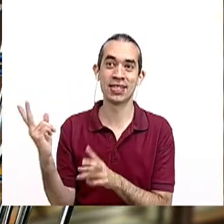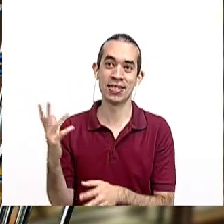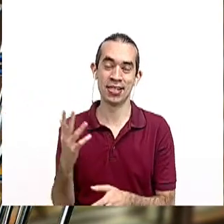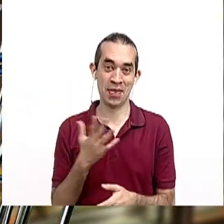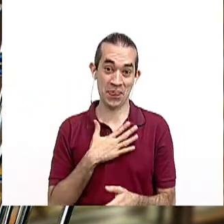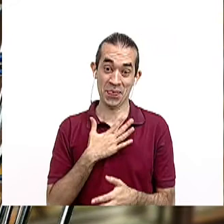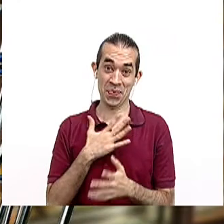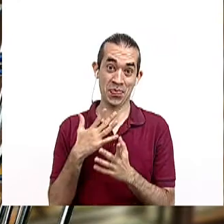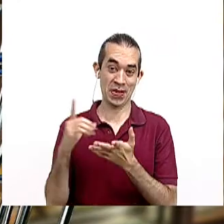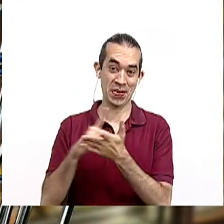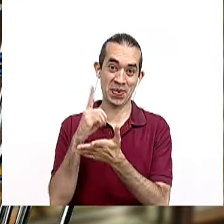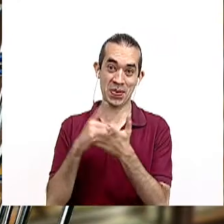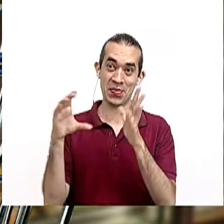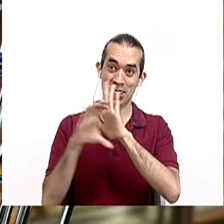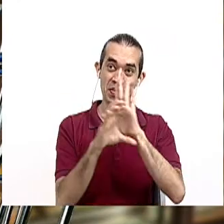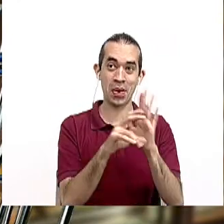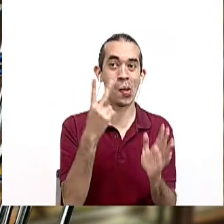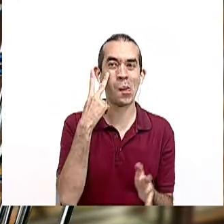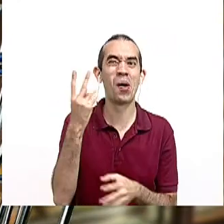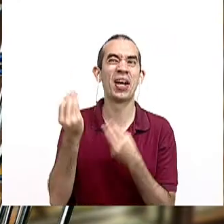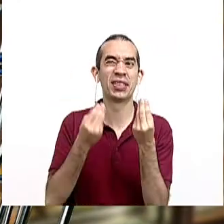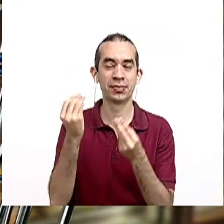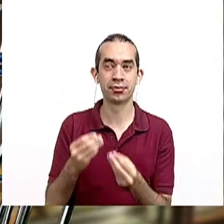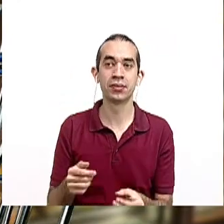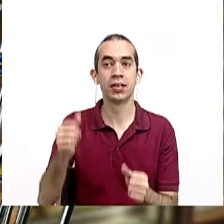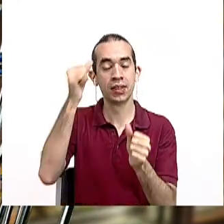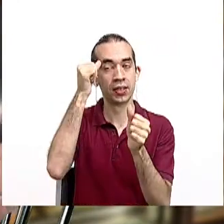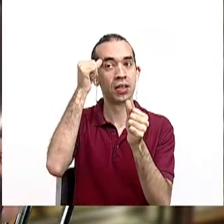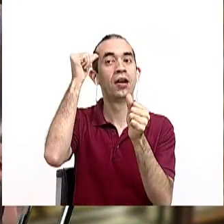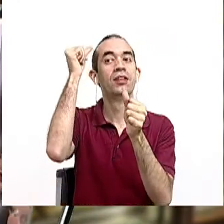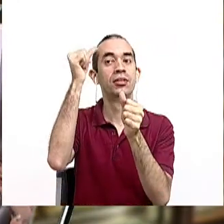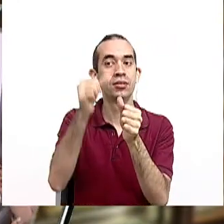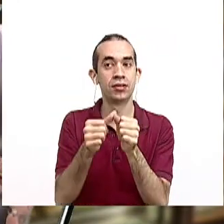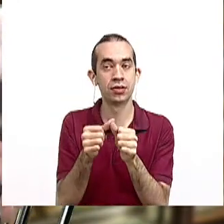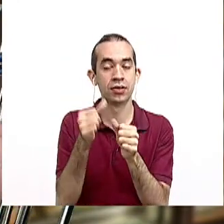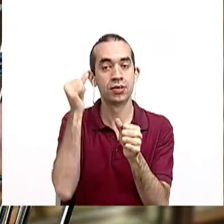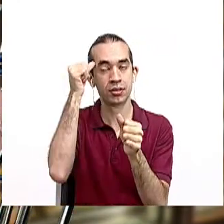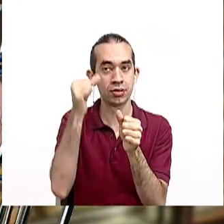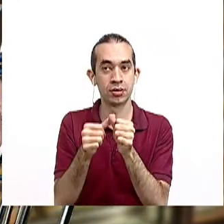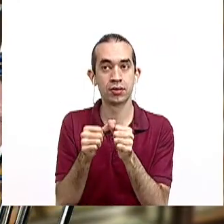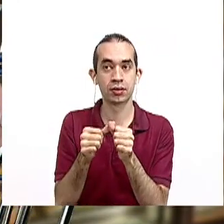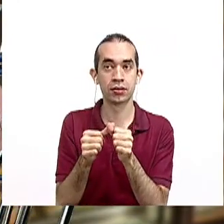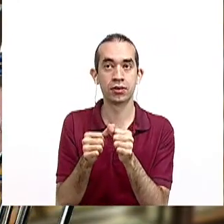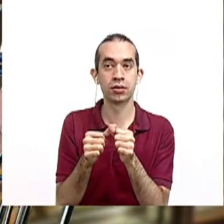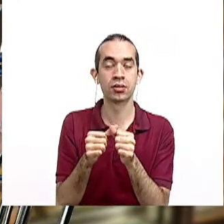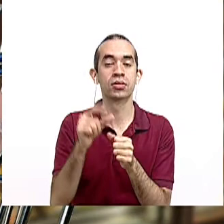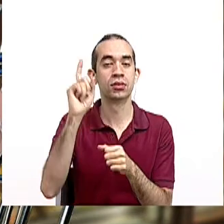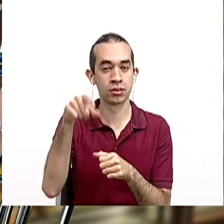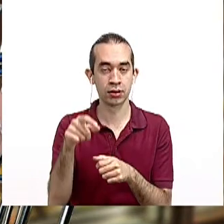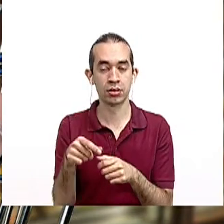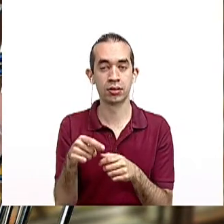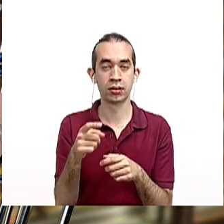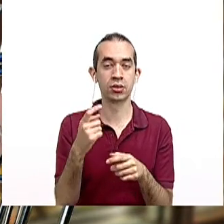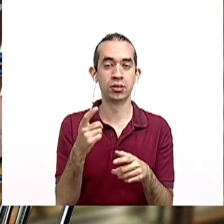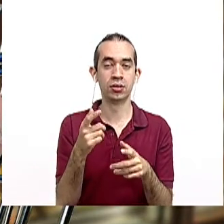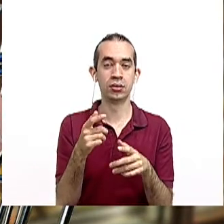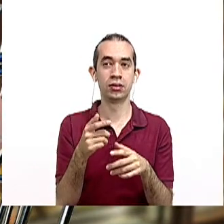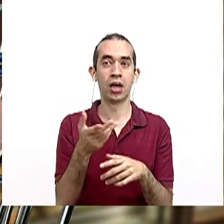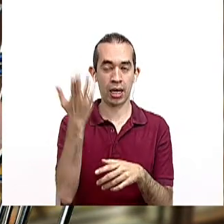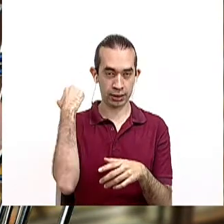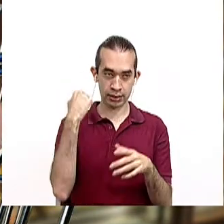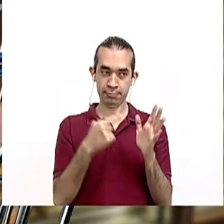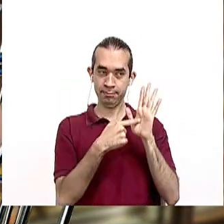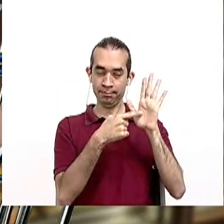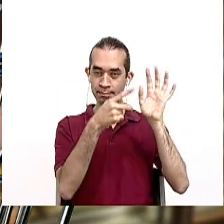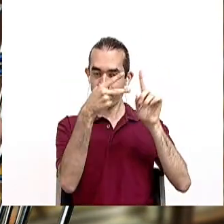picture dictionary. So let's see what is inside. Remember that you have to look for elements that I presented before and